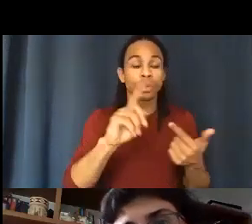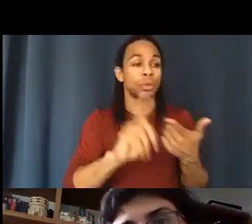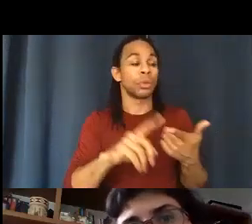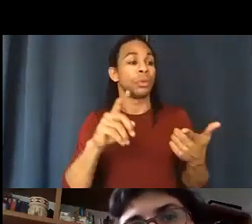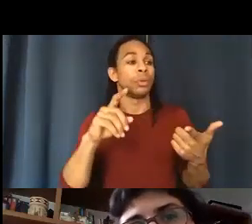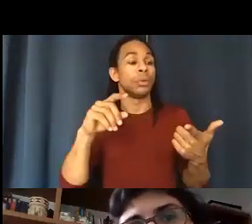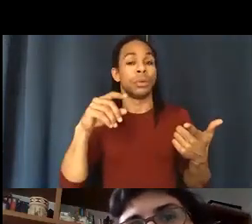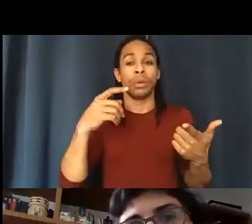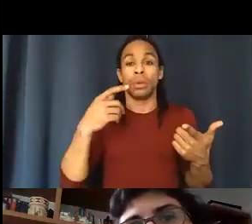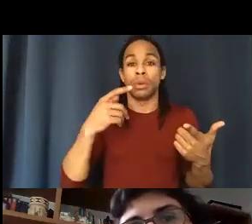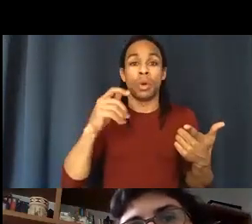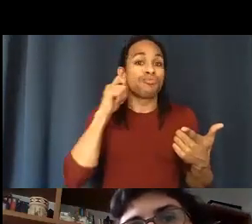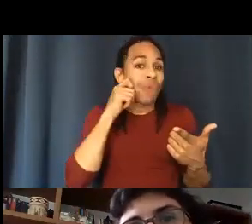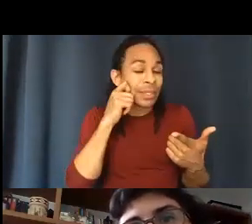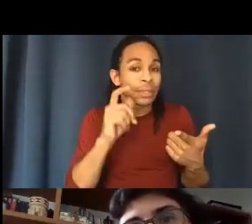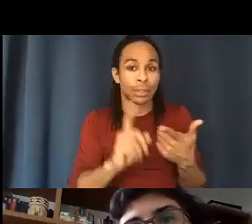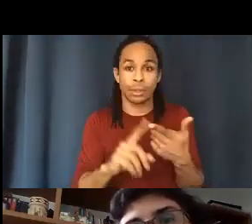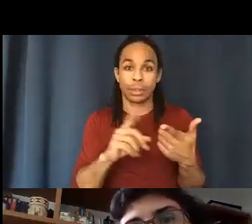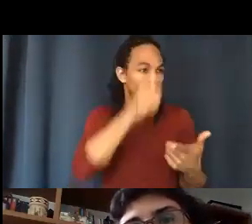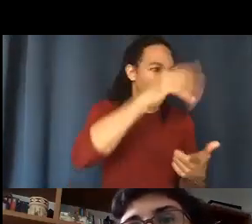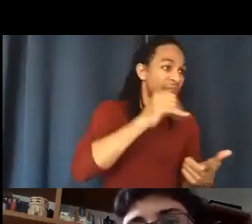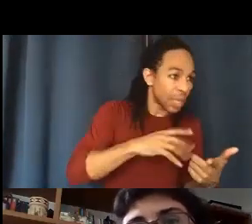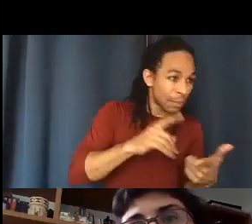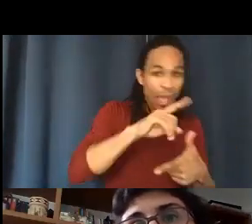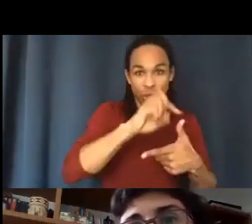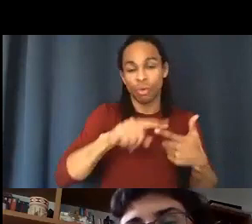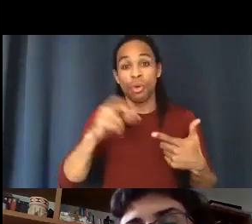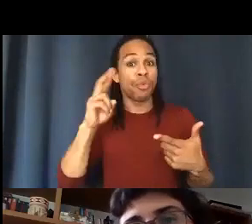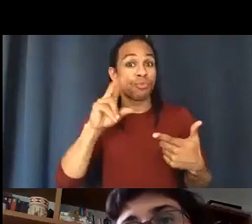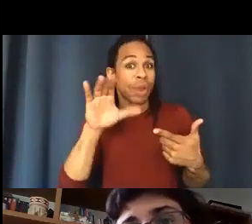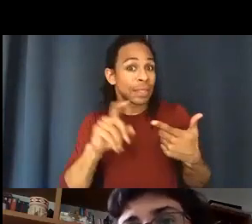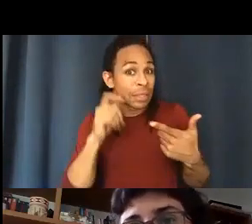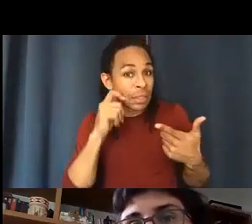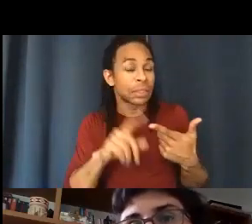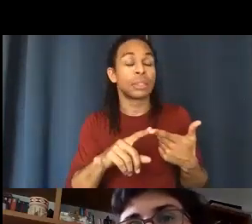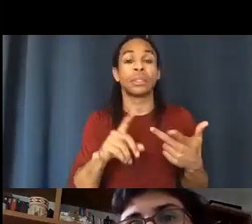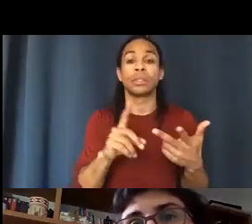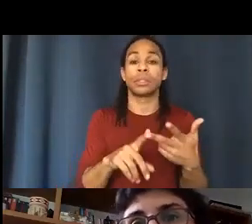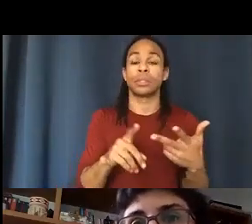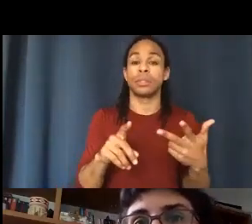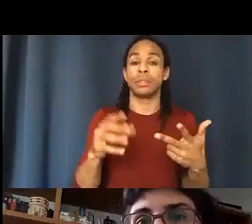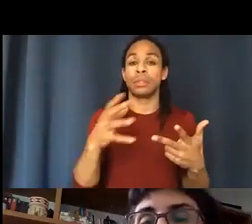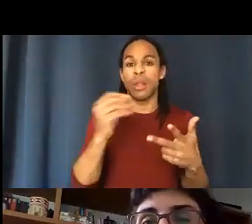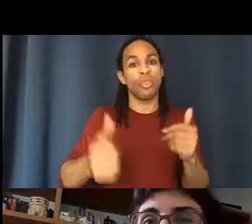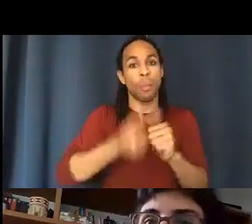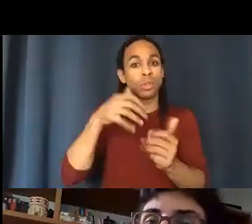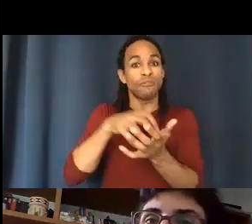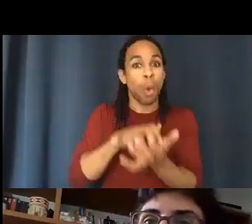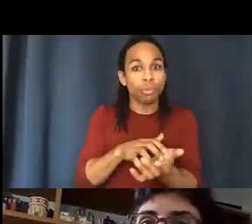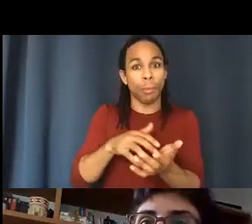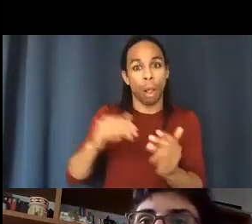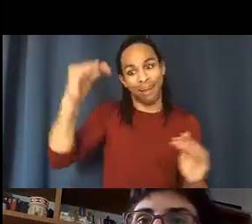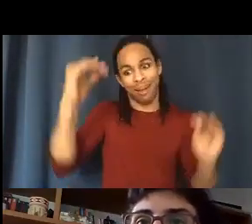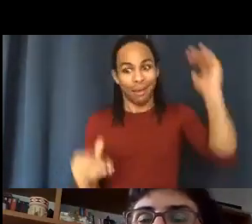racial issues that are the most vulnerable groups in the context, and that they suffer as well with